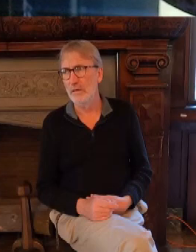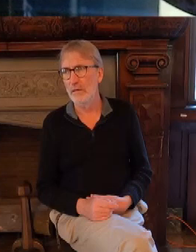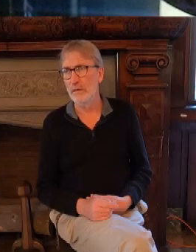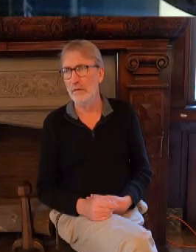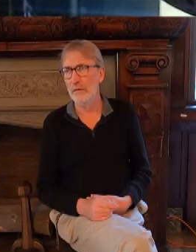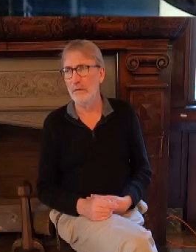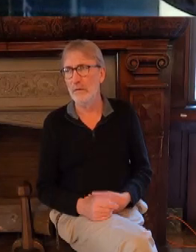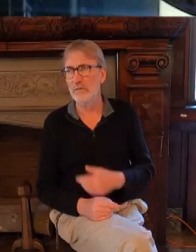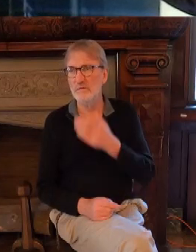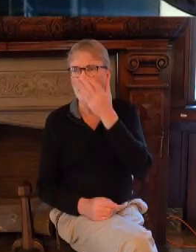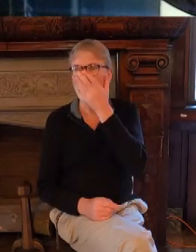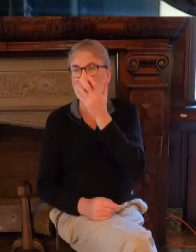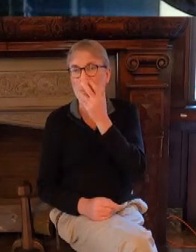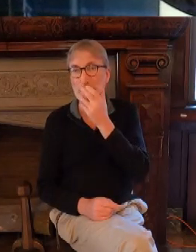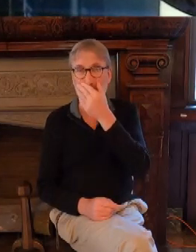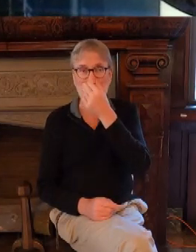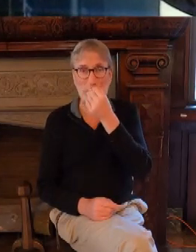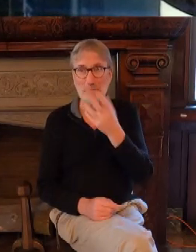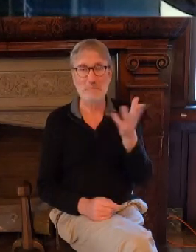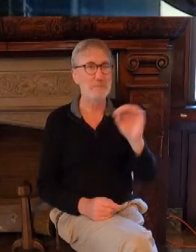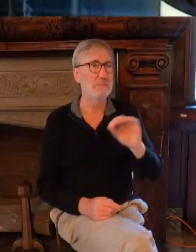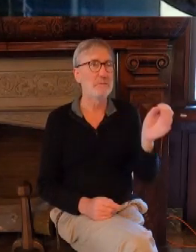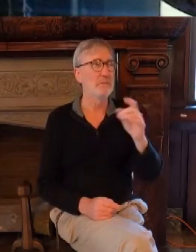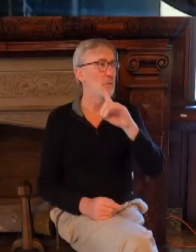about her project?